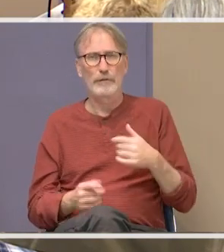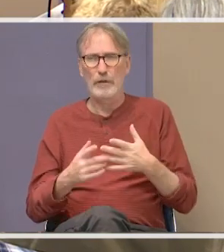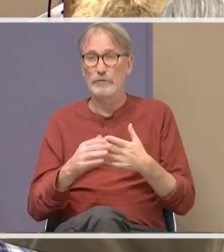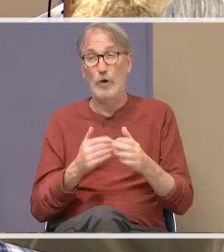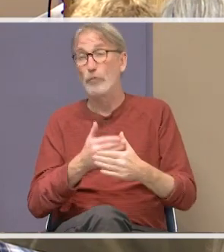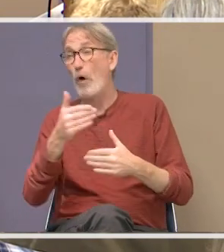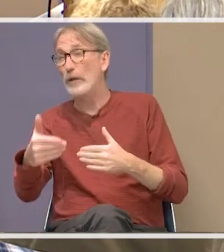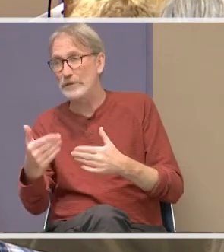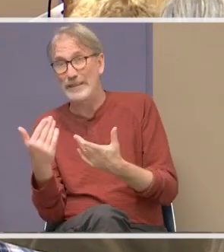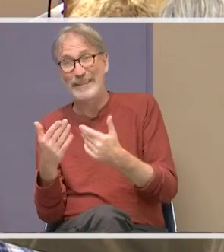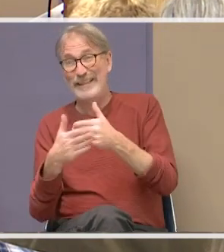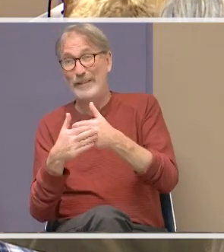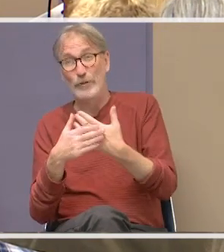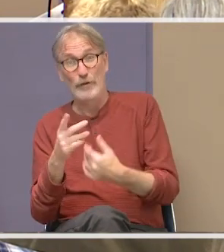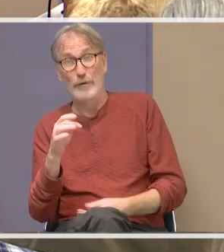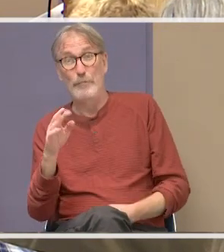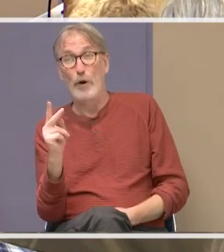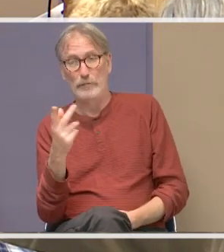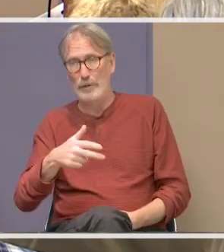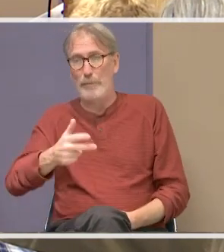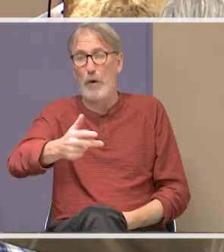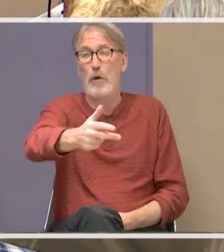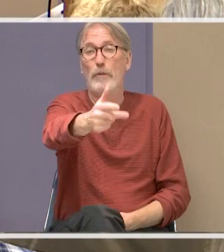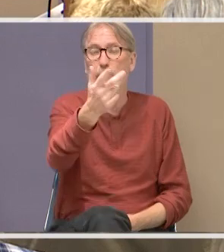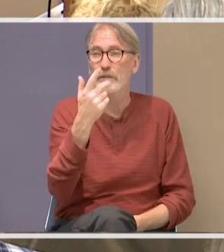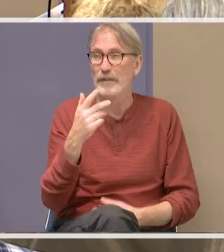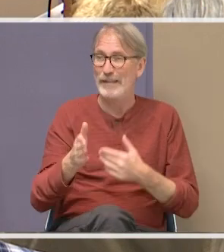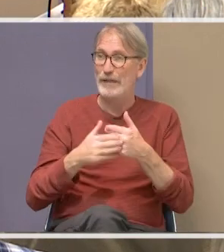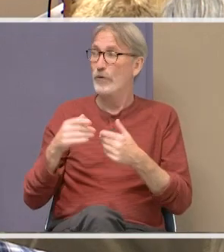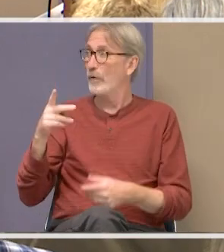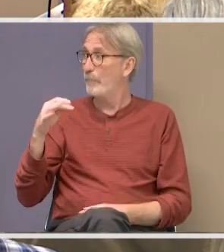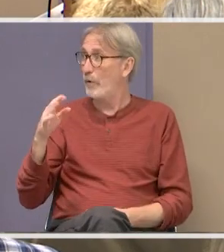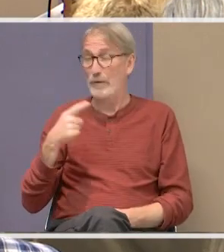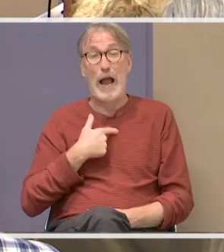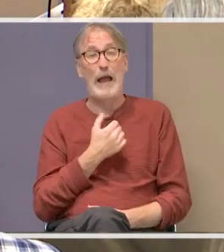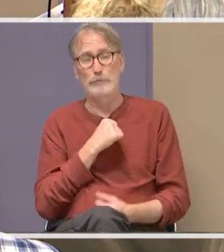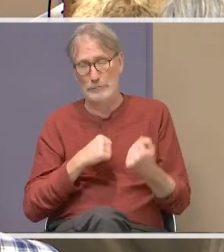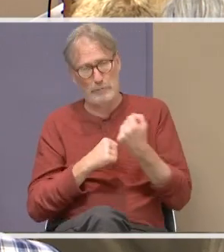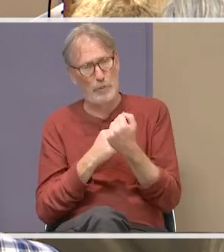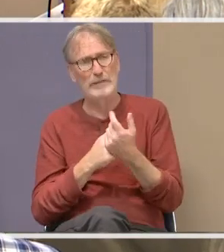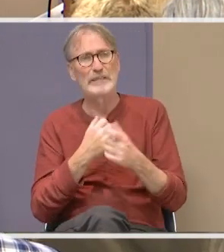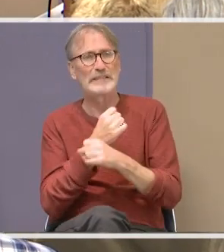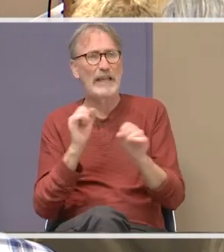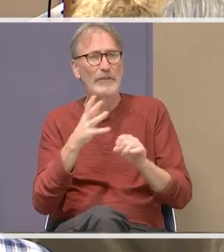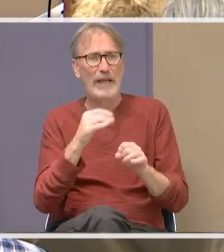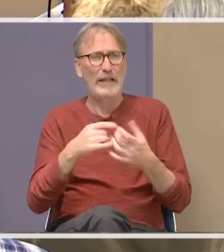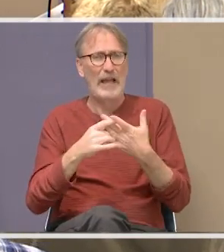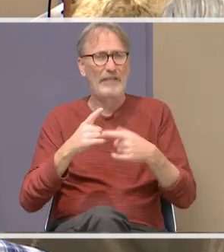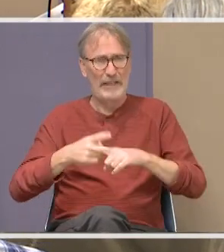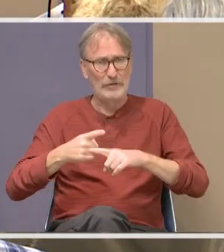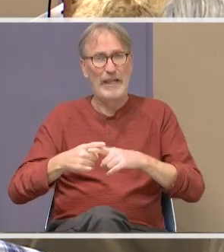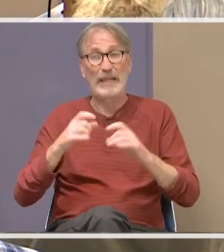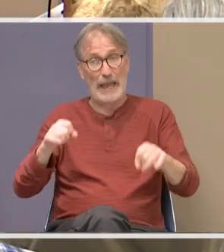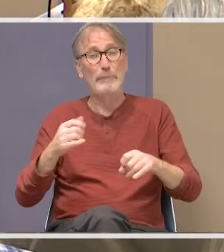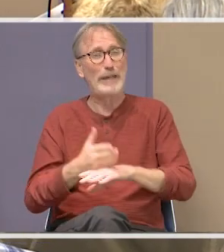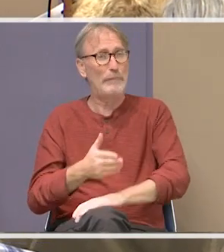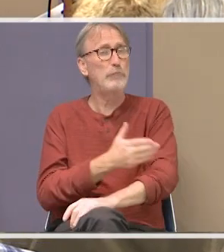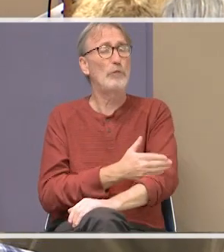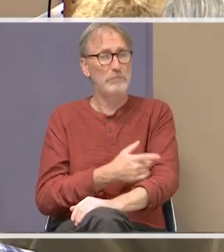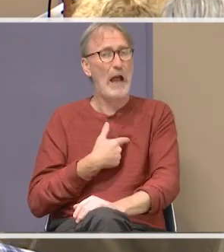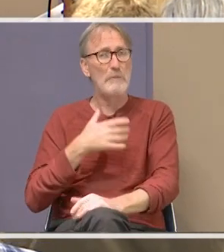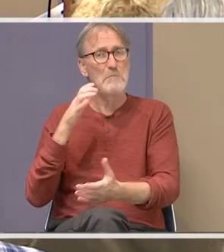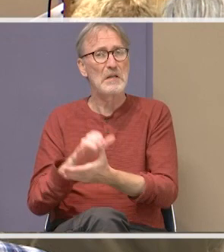across the street by the park there. So I'm all for safety. I think the intersection can be vastly